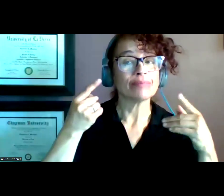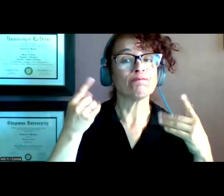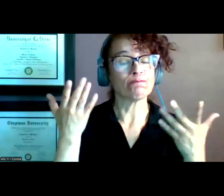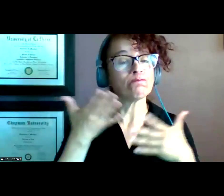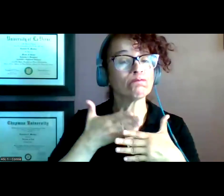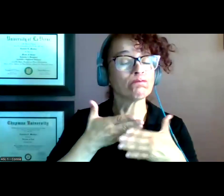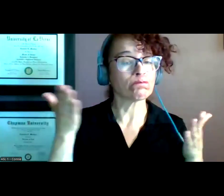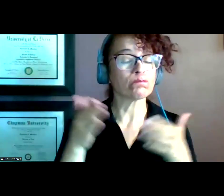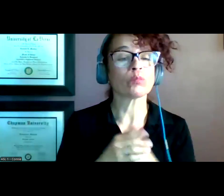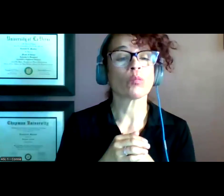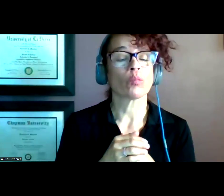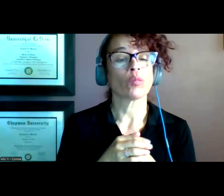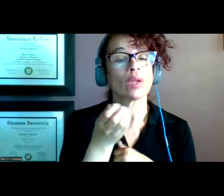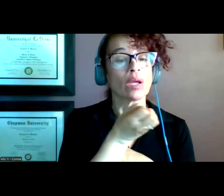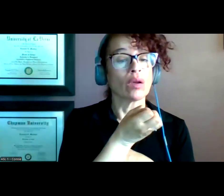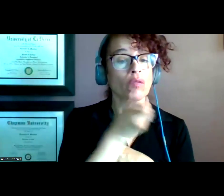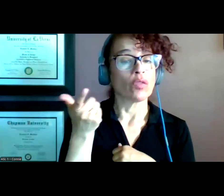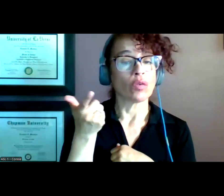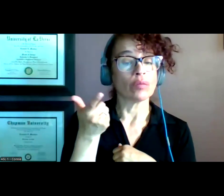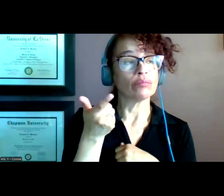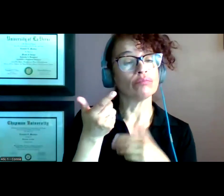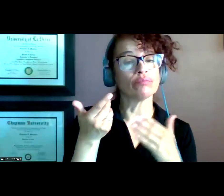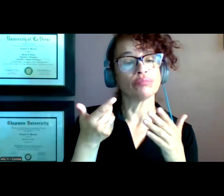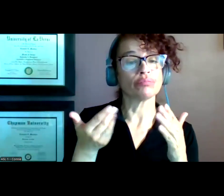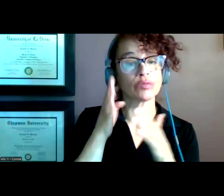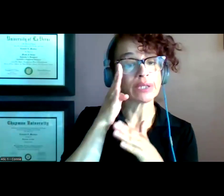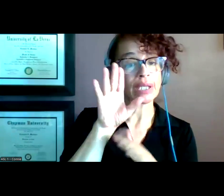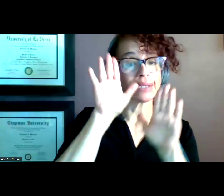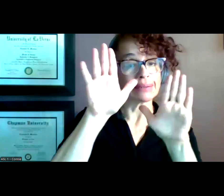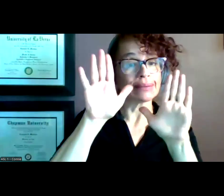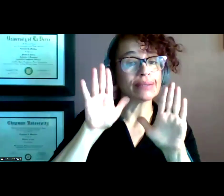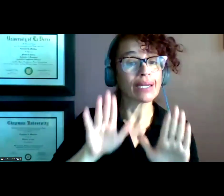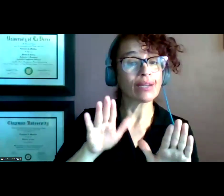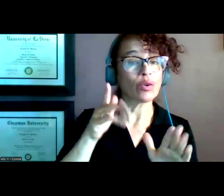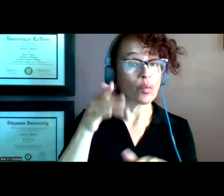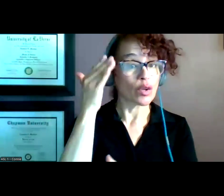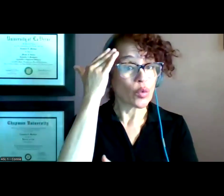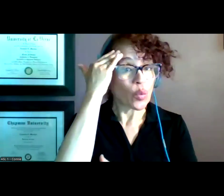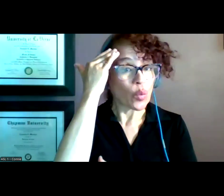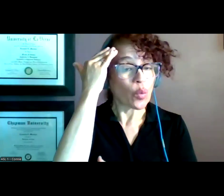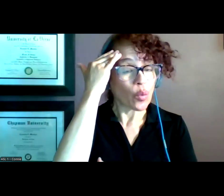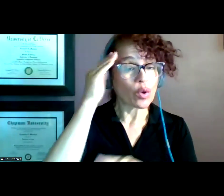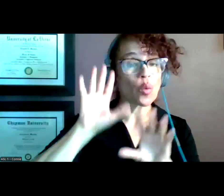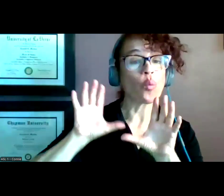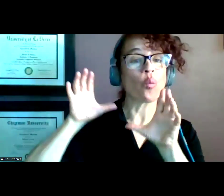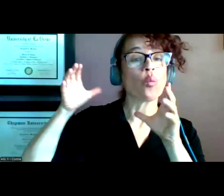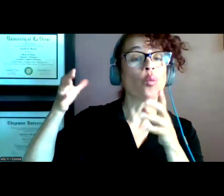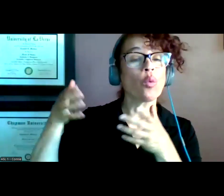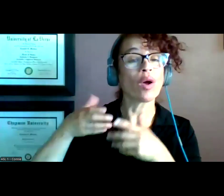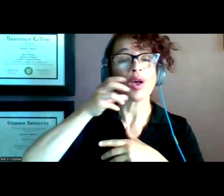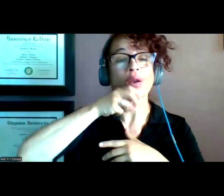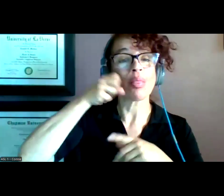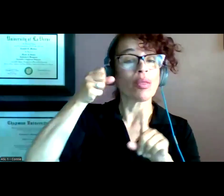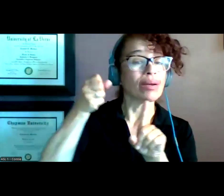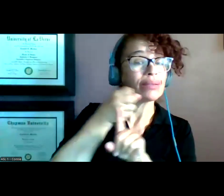make, we have a few things upcoming. Sunday, as you may know, is World Elder